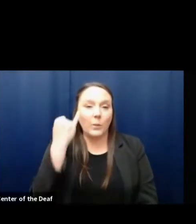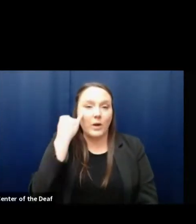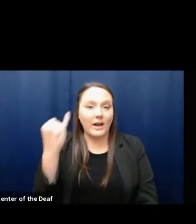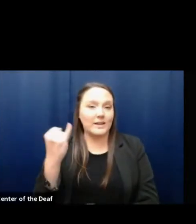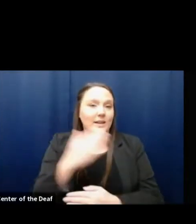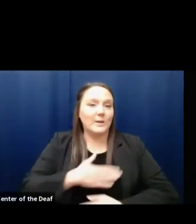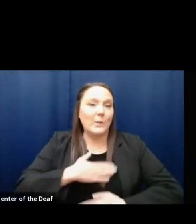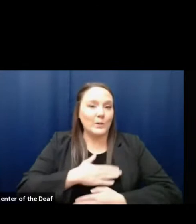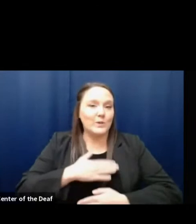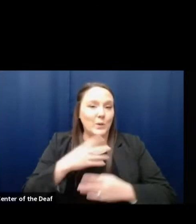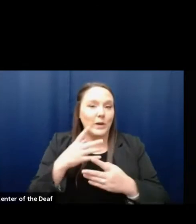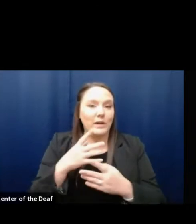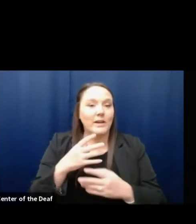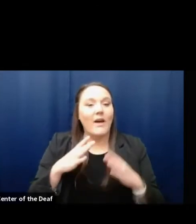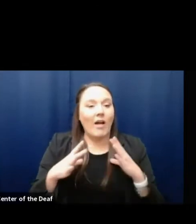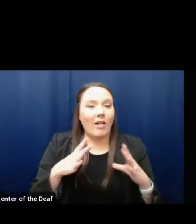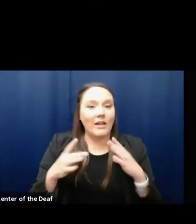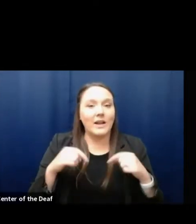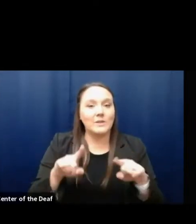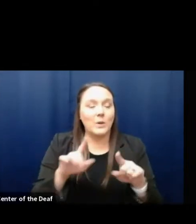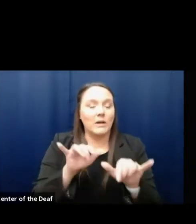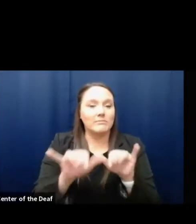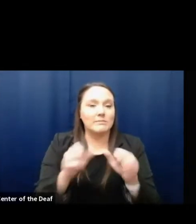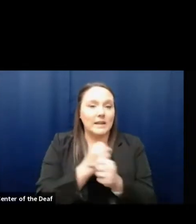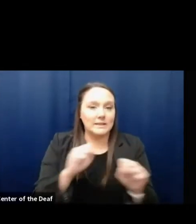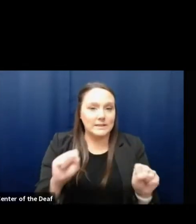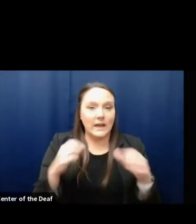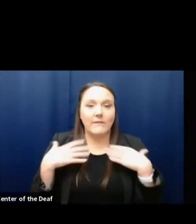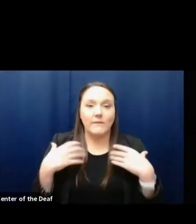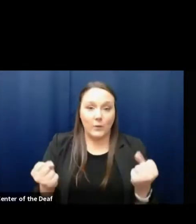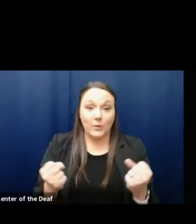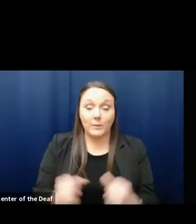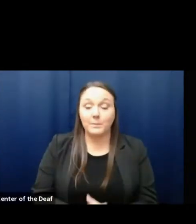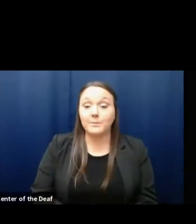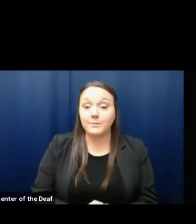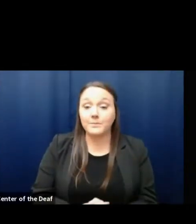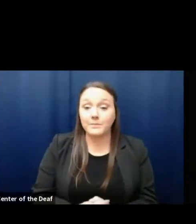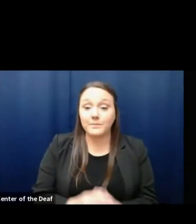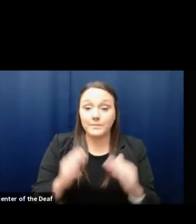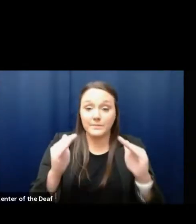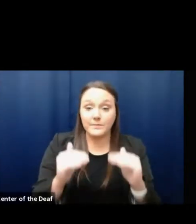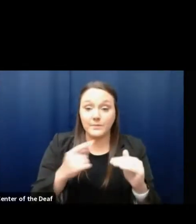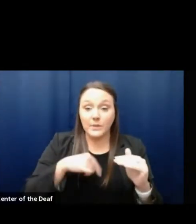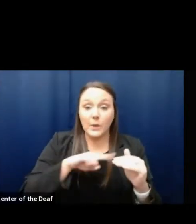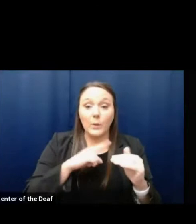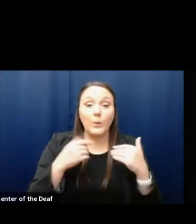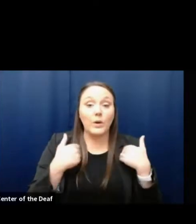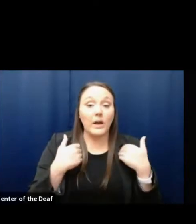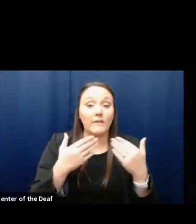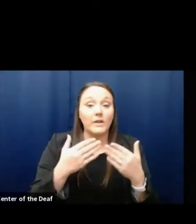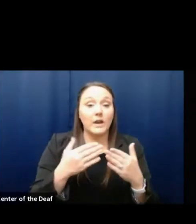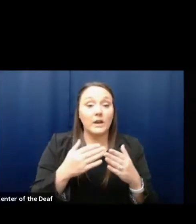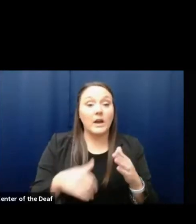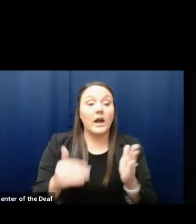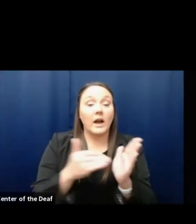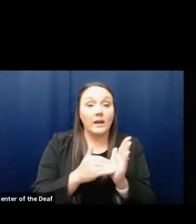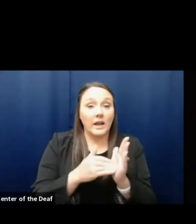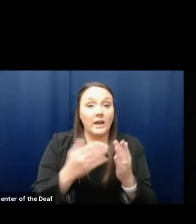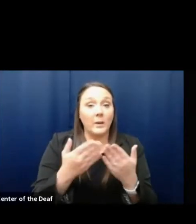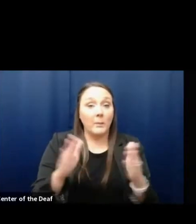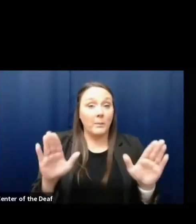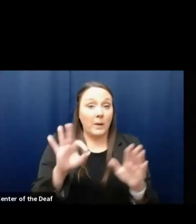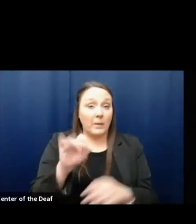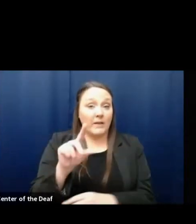enjoy the holiday season while staying safe and healthy. Moving on, we are hosting another public flu vaccination